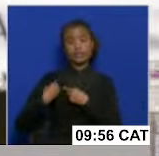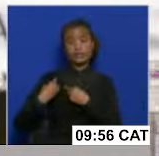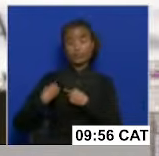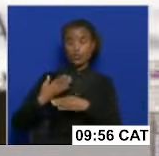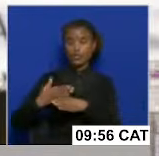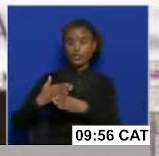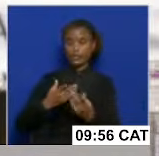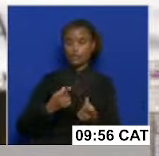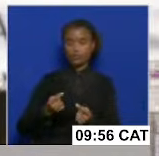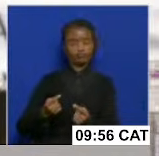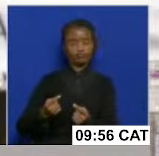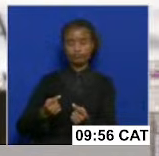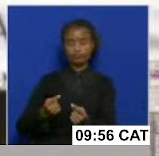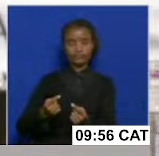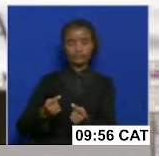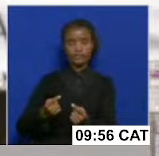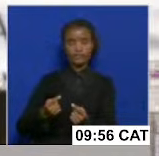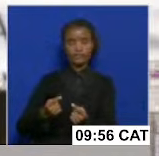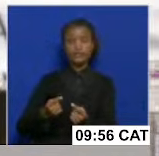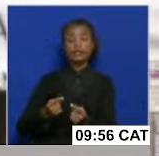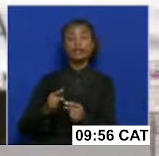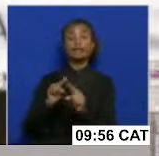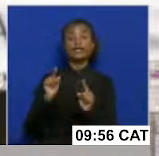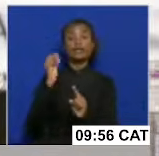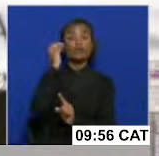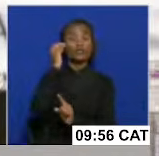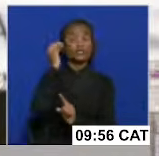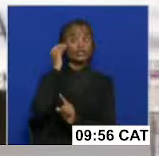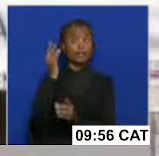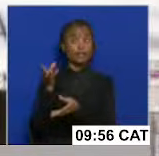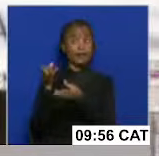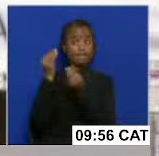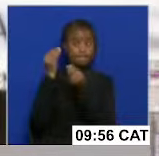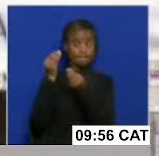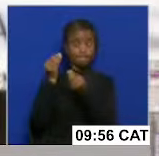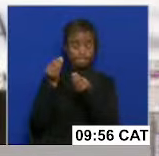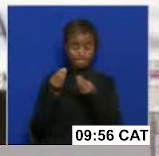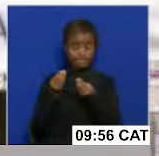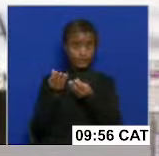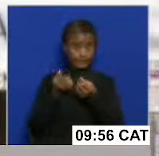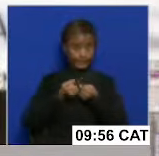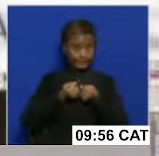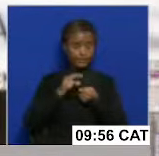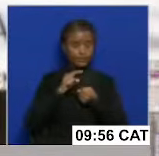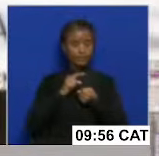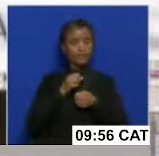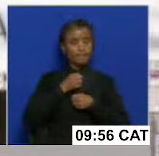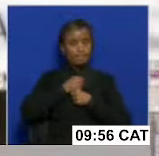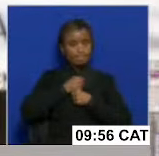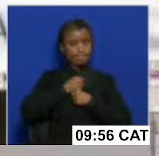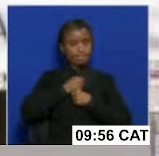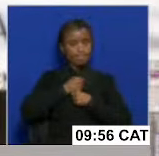you, upon receiving this information, you indicate that you did nothing with it. You kept it to yourself.